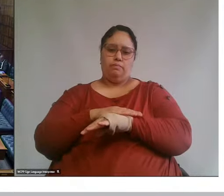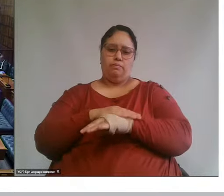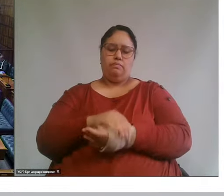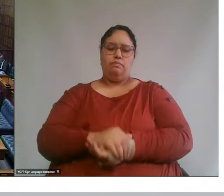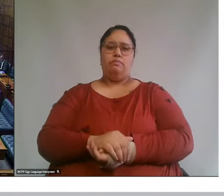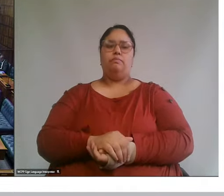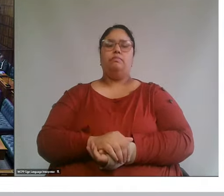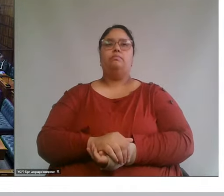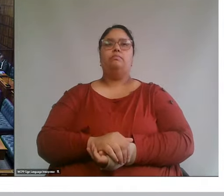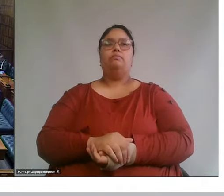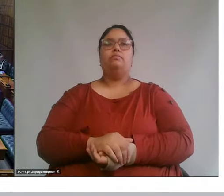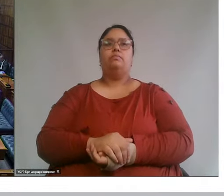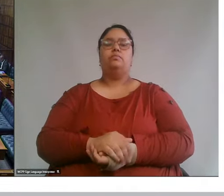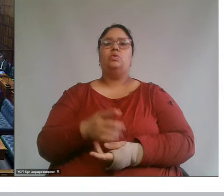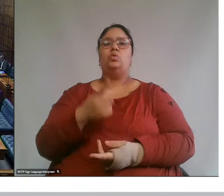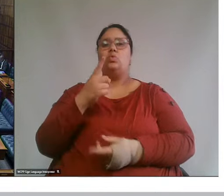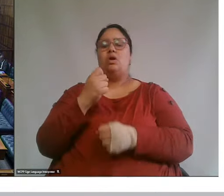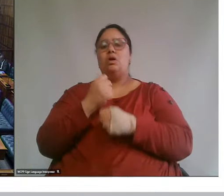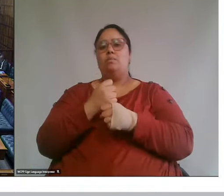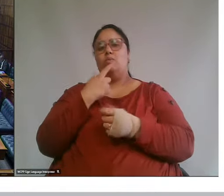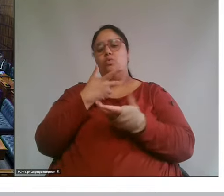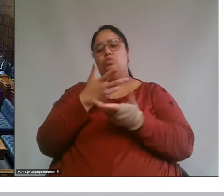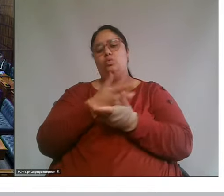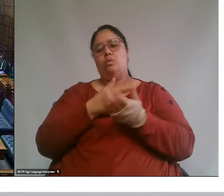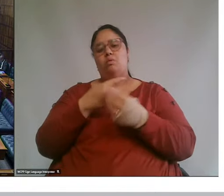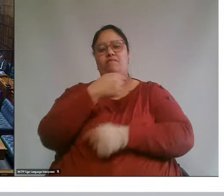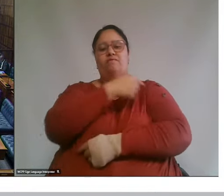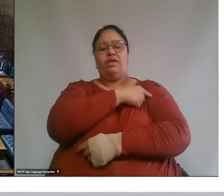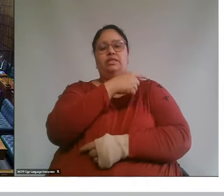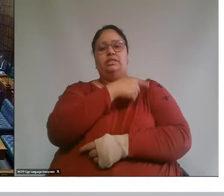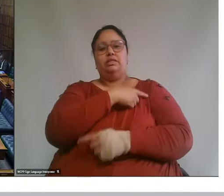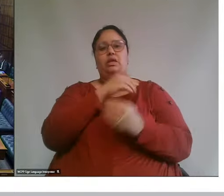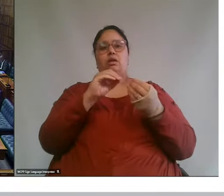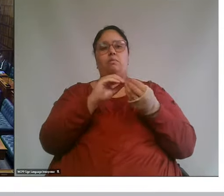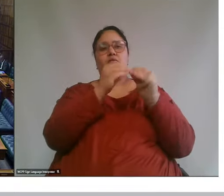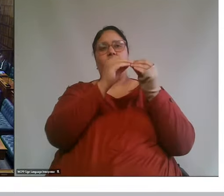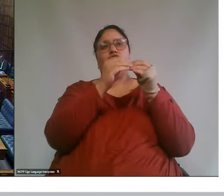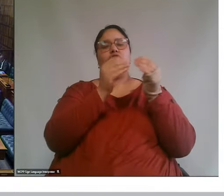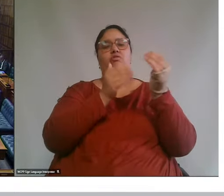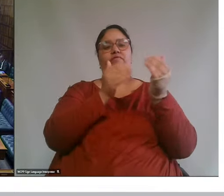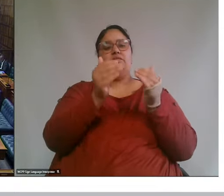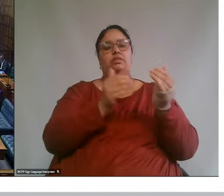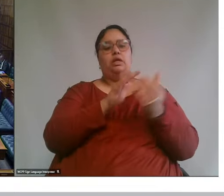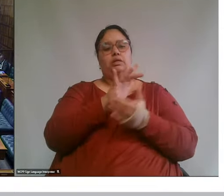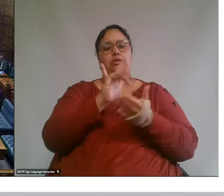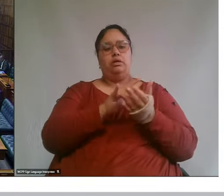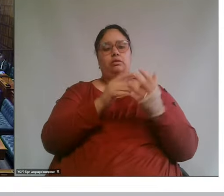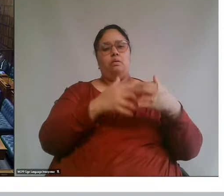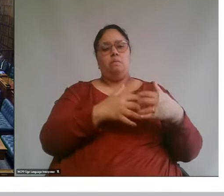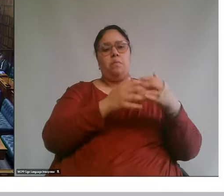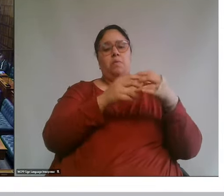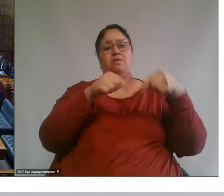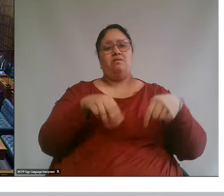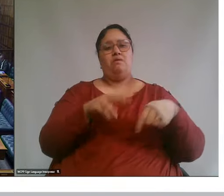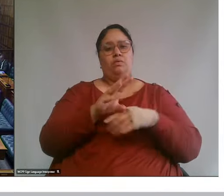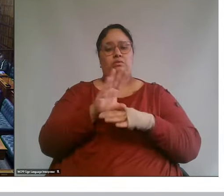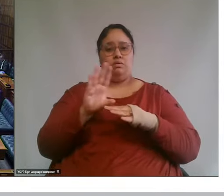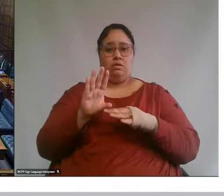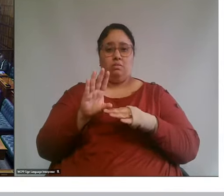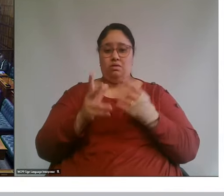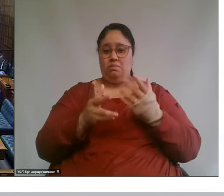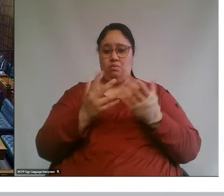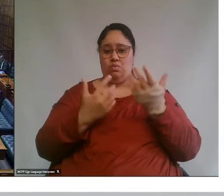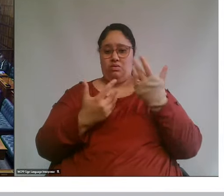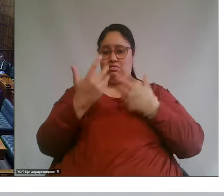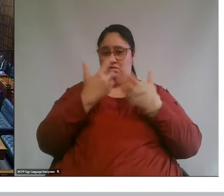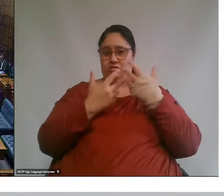a vaccine manufacturing entity being facility being established here in the in the Western Cape perhaps if you could